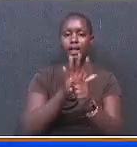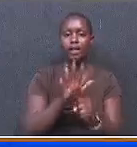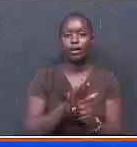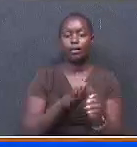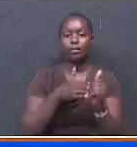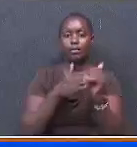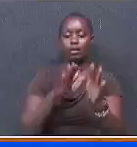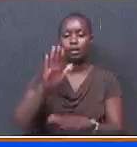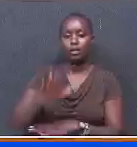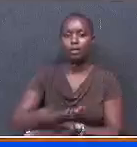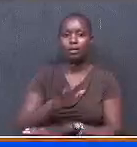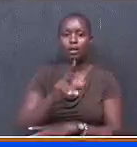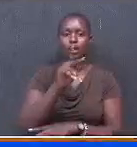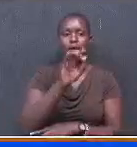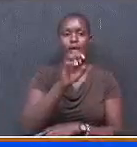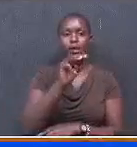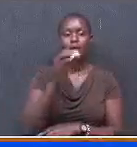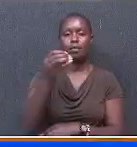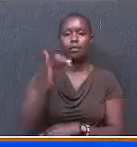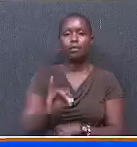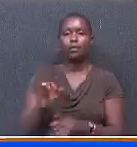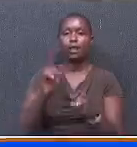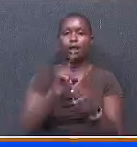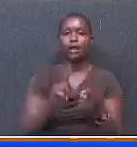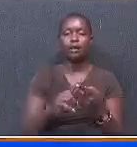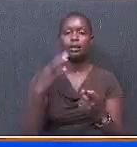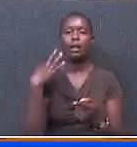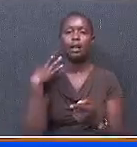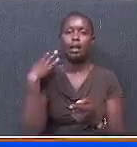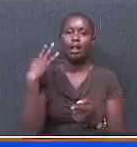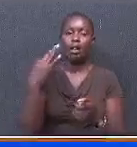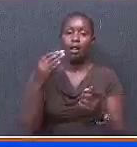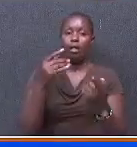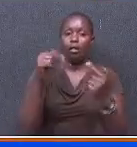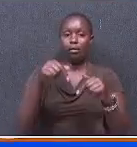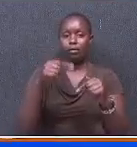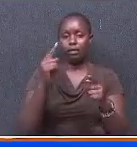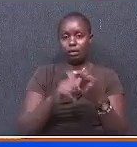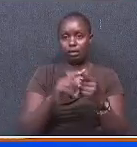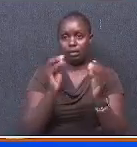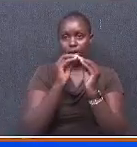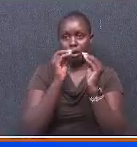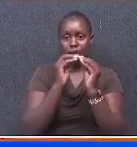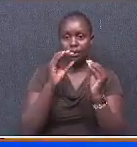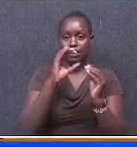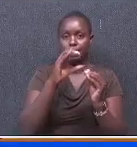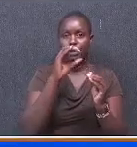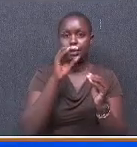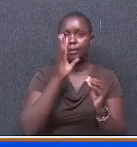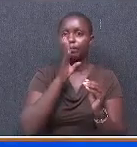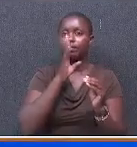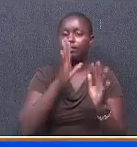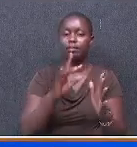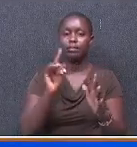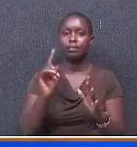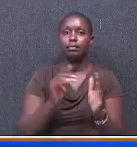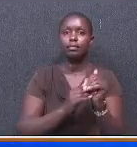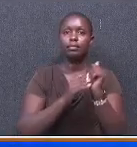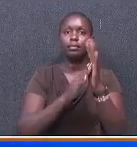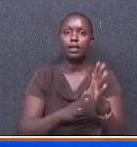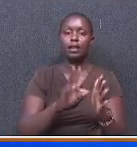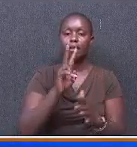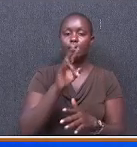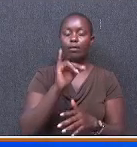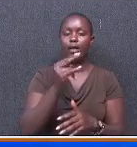Assembly and Peter Kemoi as the chief whip. However, during today's sitting, the Speaker reinstated the first leader of majority,